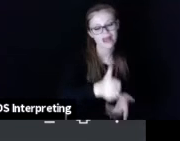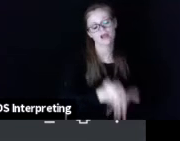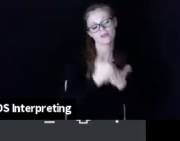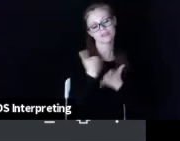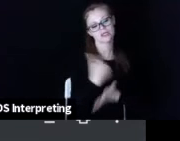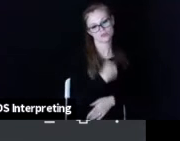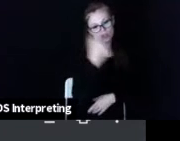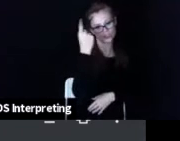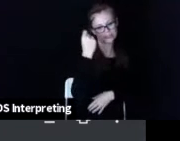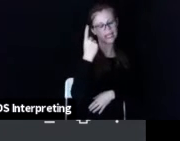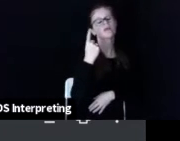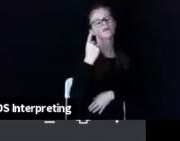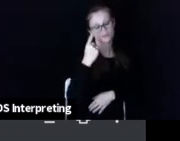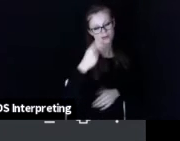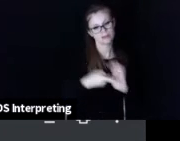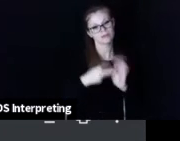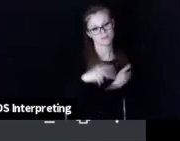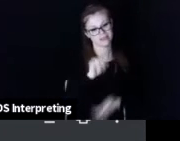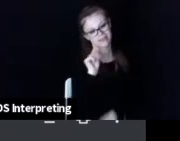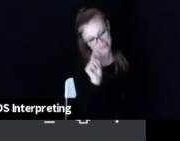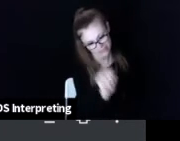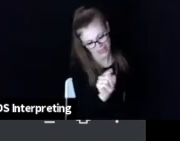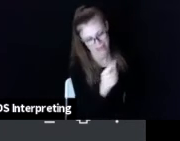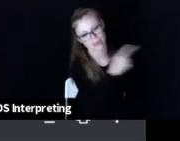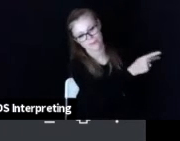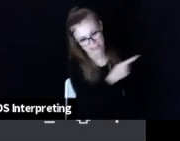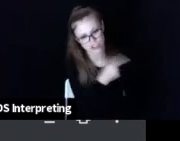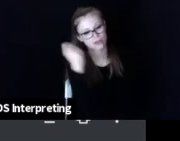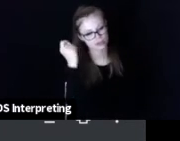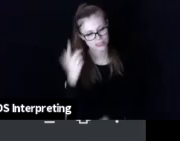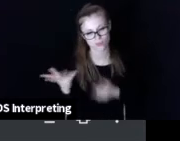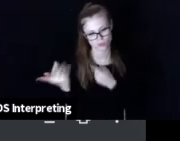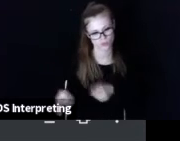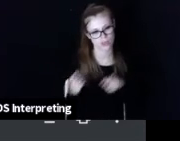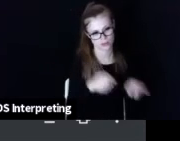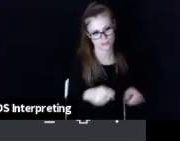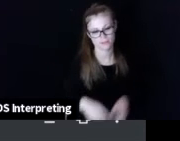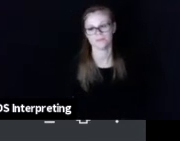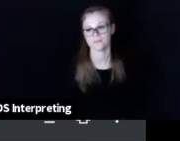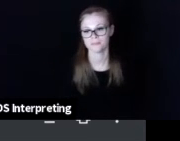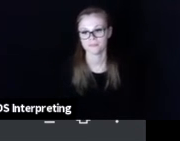understand that they understand us and that we're going forward together.